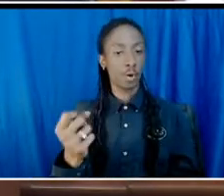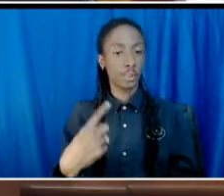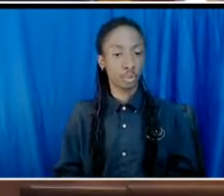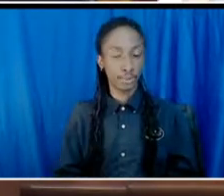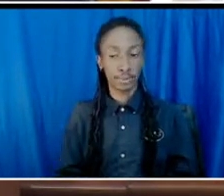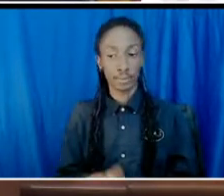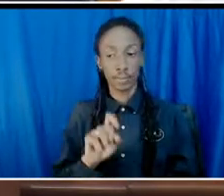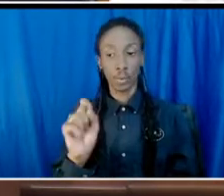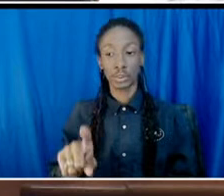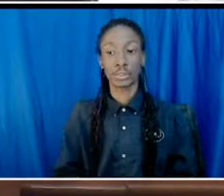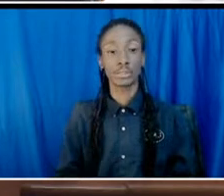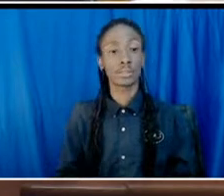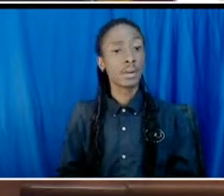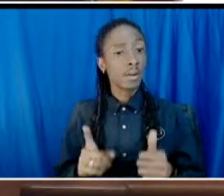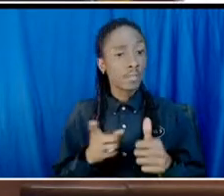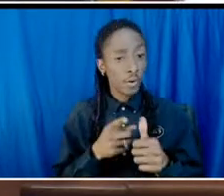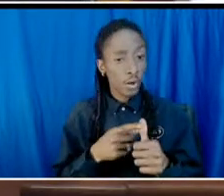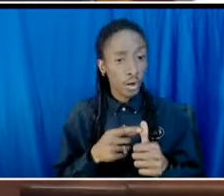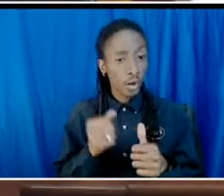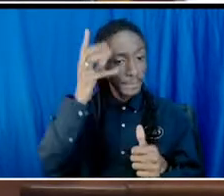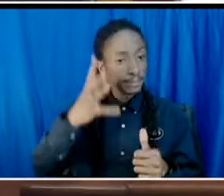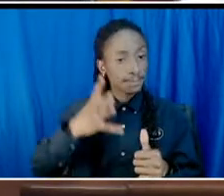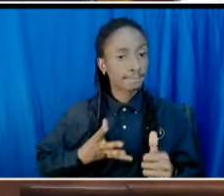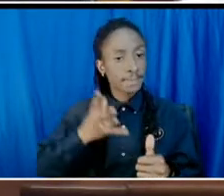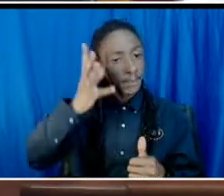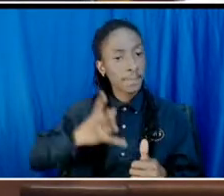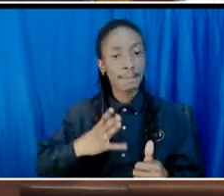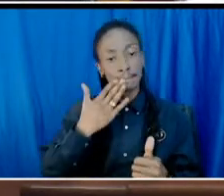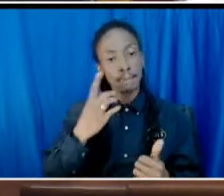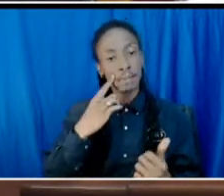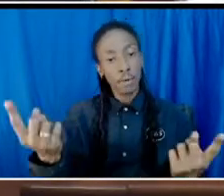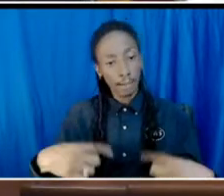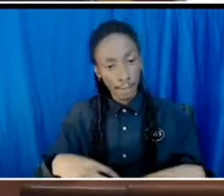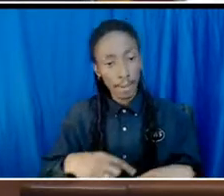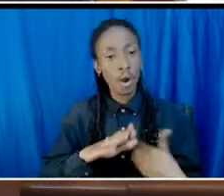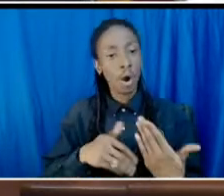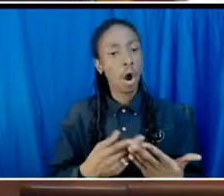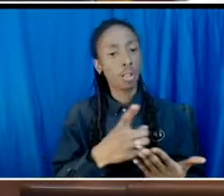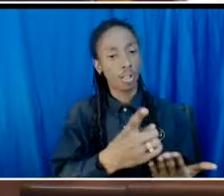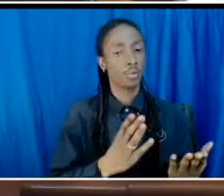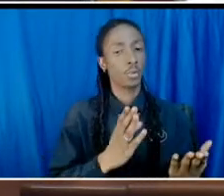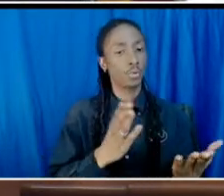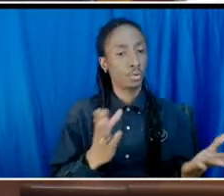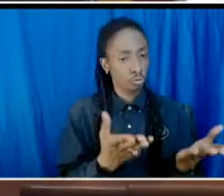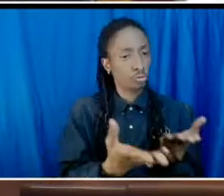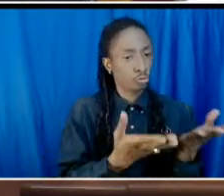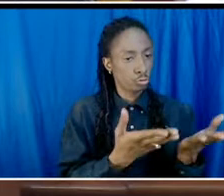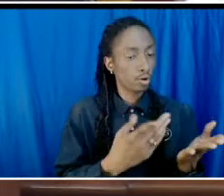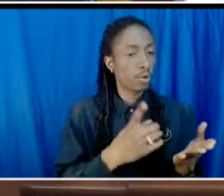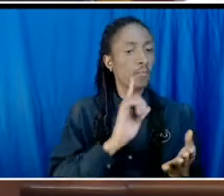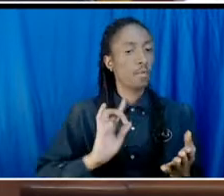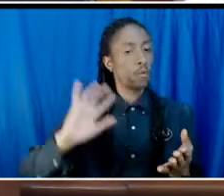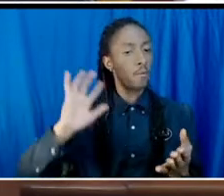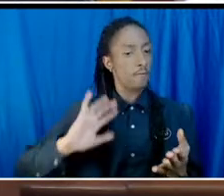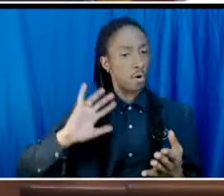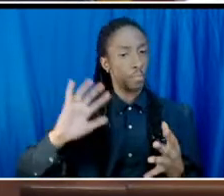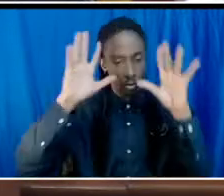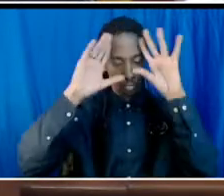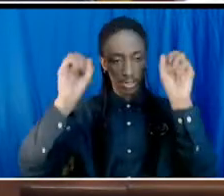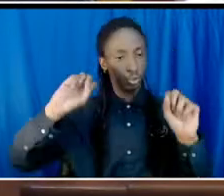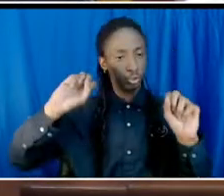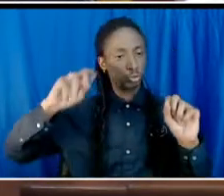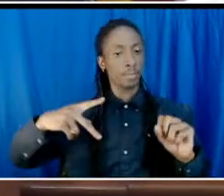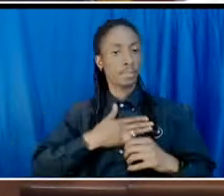First of all, gentlemen, thank you for being here today. All of you served at former President Trump's pleasure at the Department of